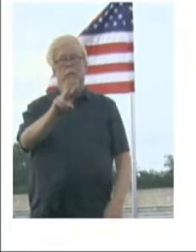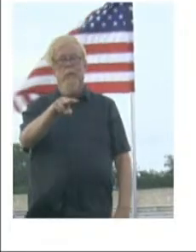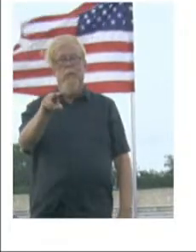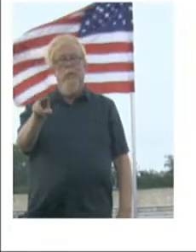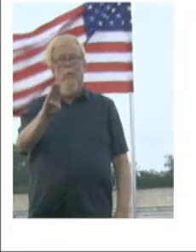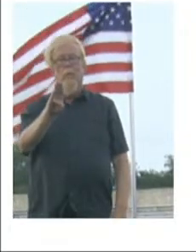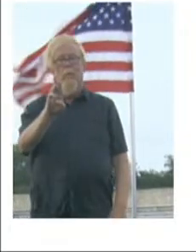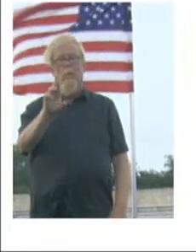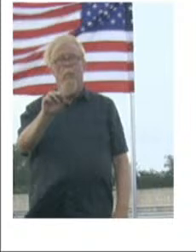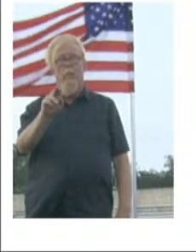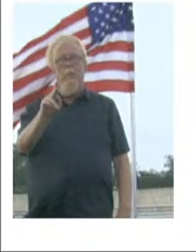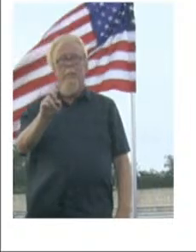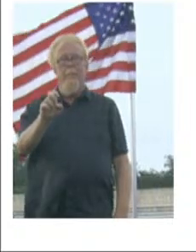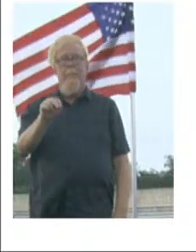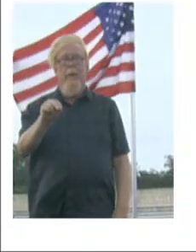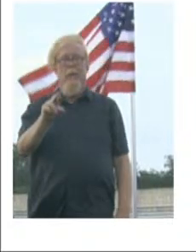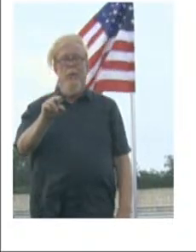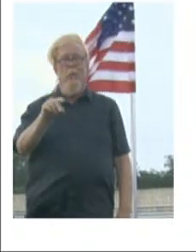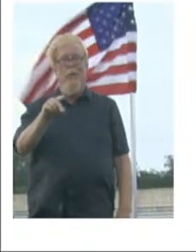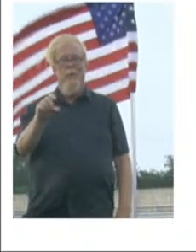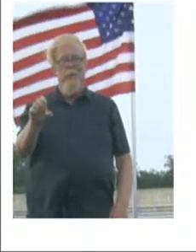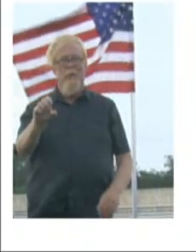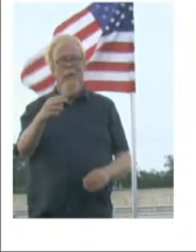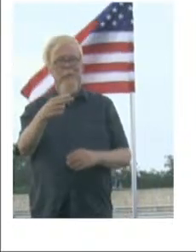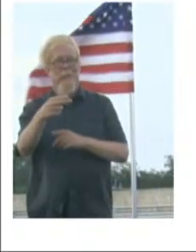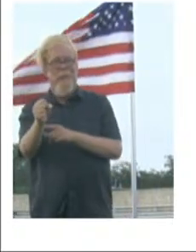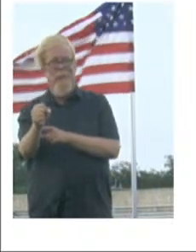Brackenridge High School, home of the Fighting Eagles.